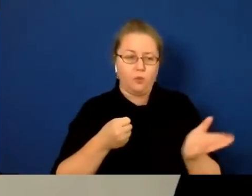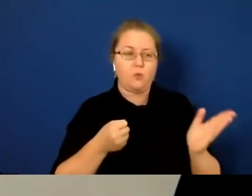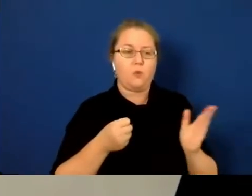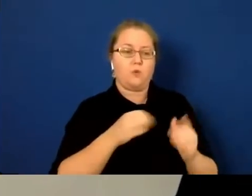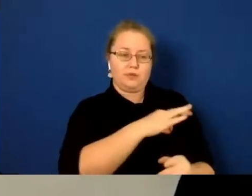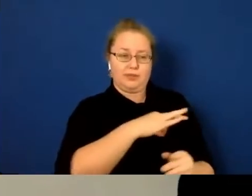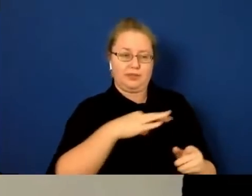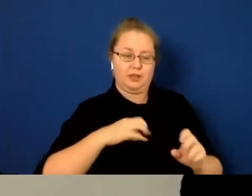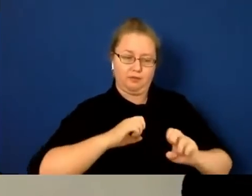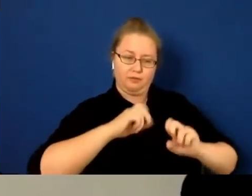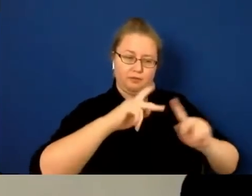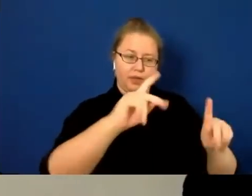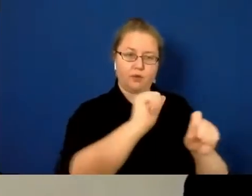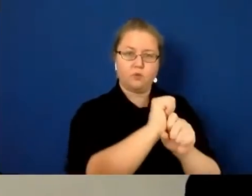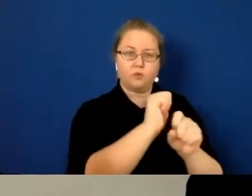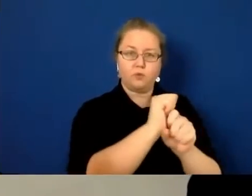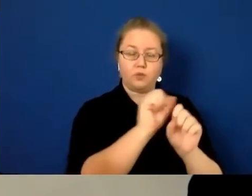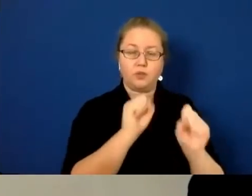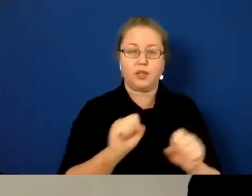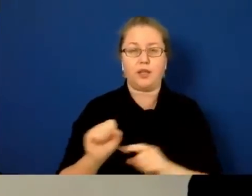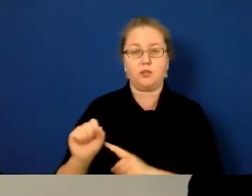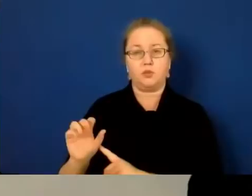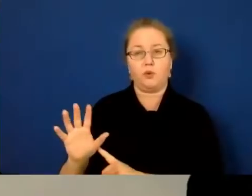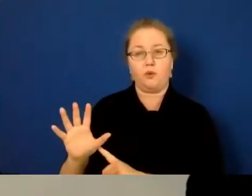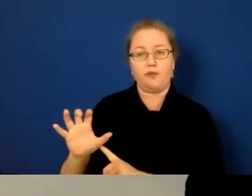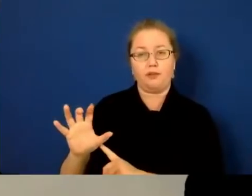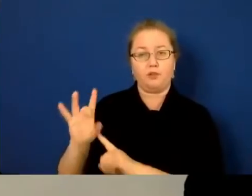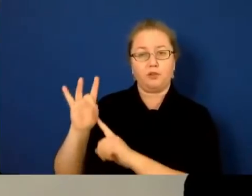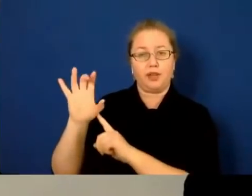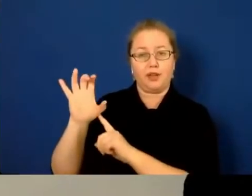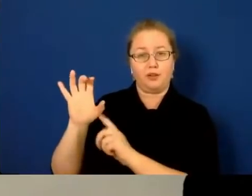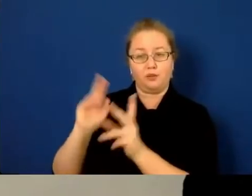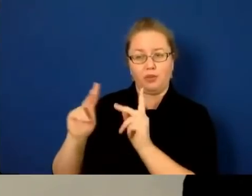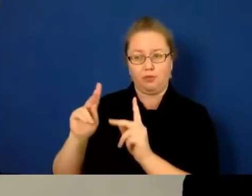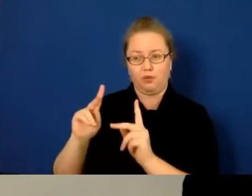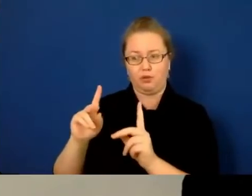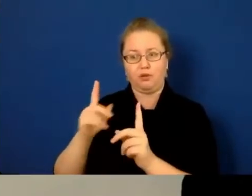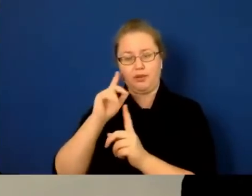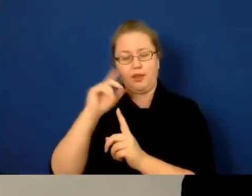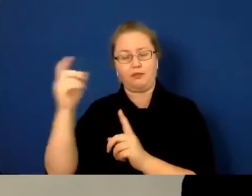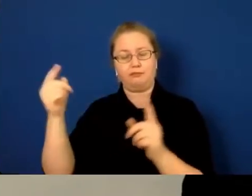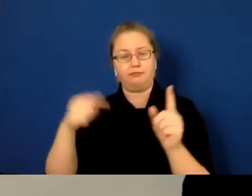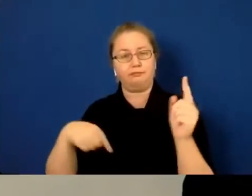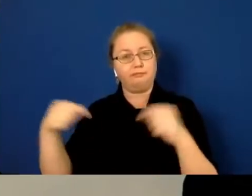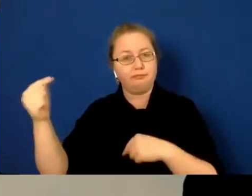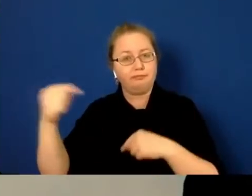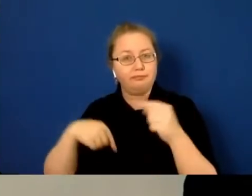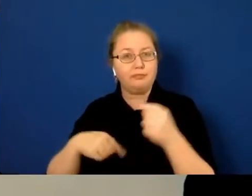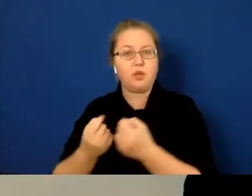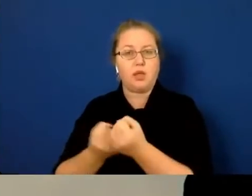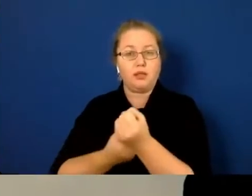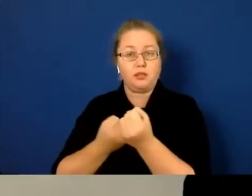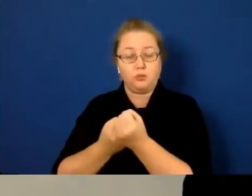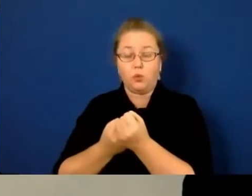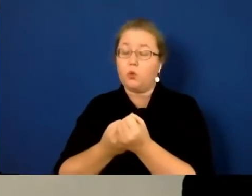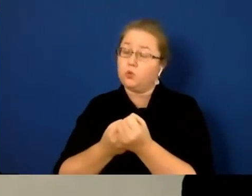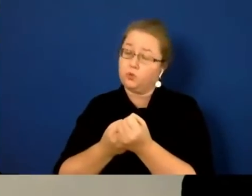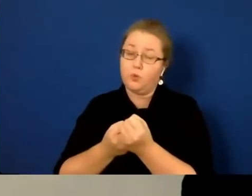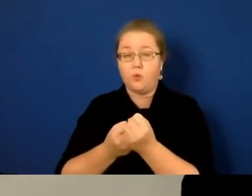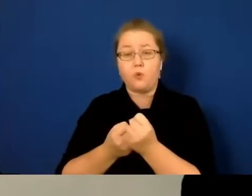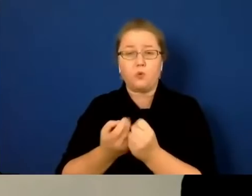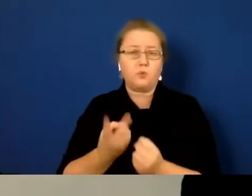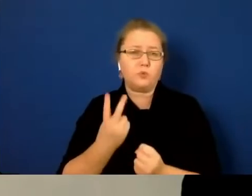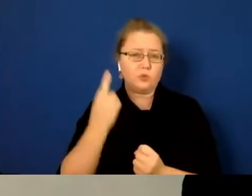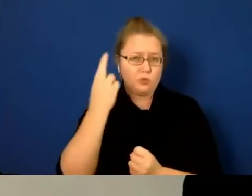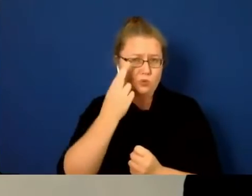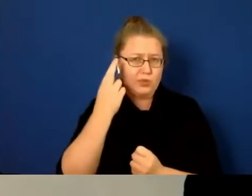even speech pathologists and others. But that also means there is other important work that they are not doing, like our childhood